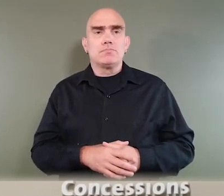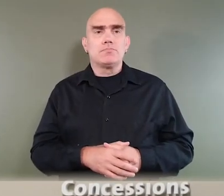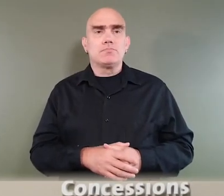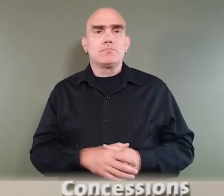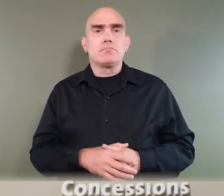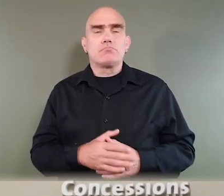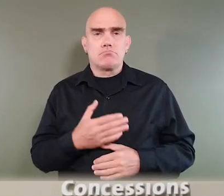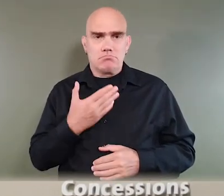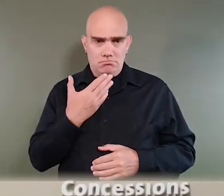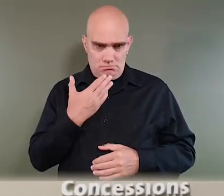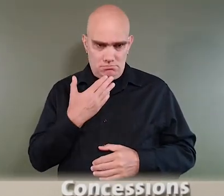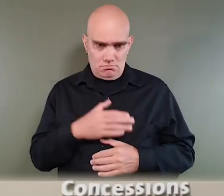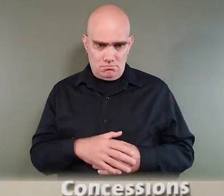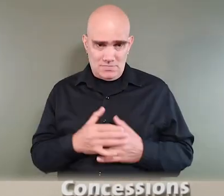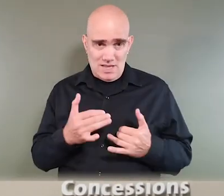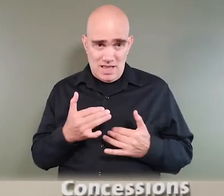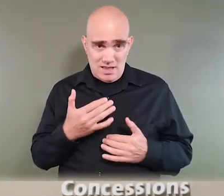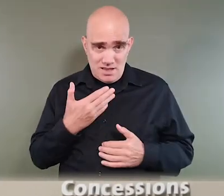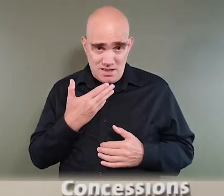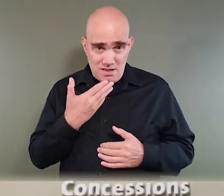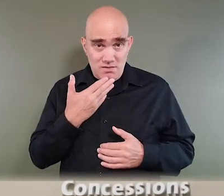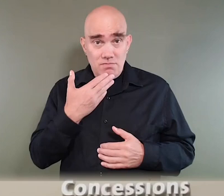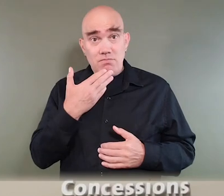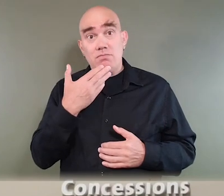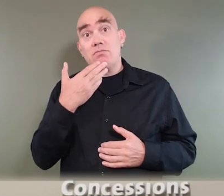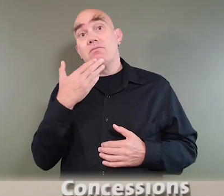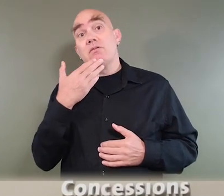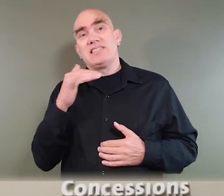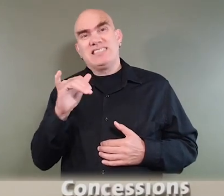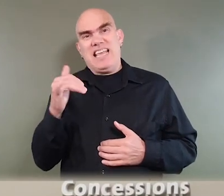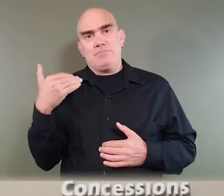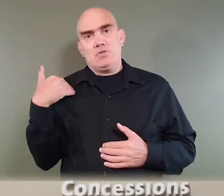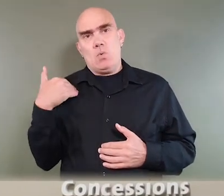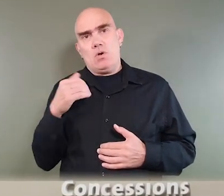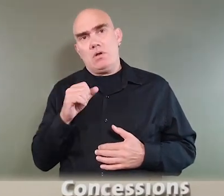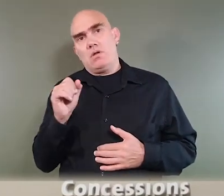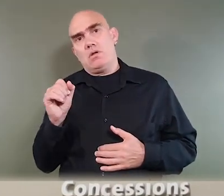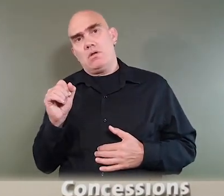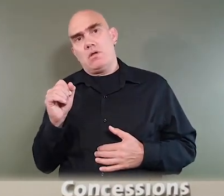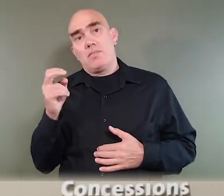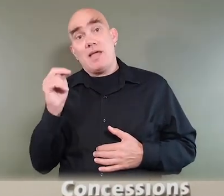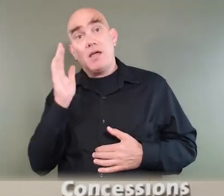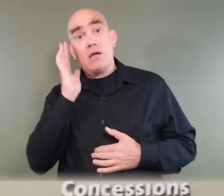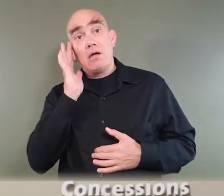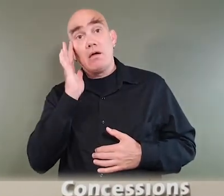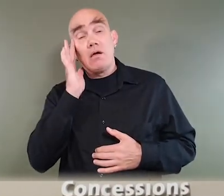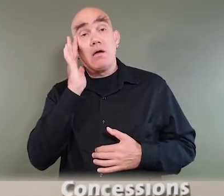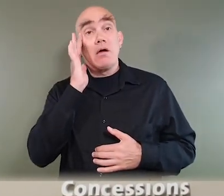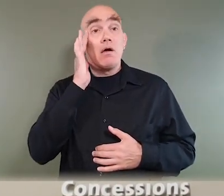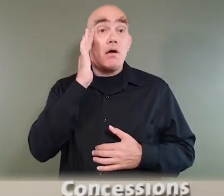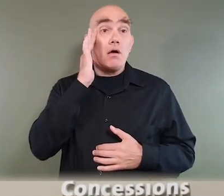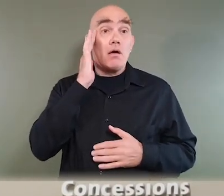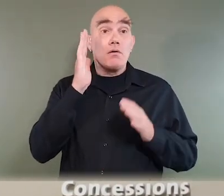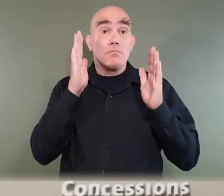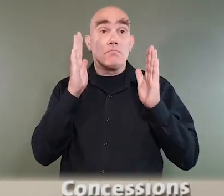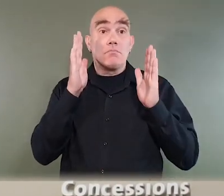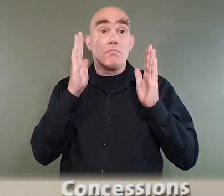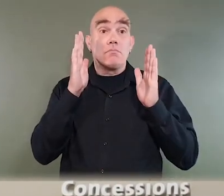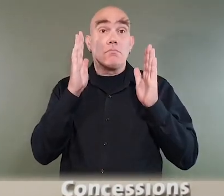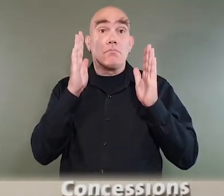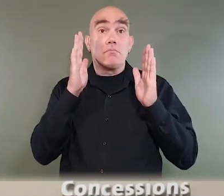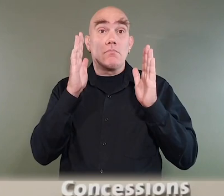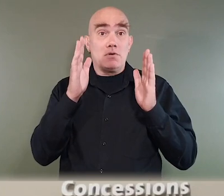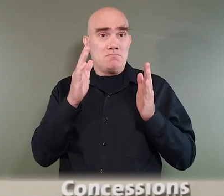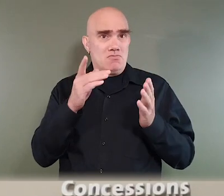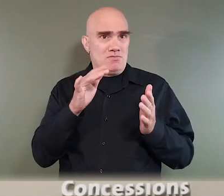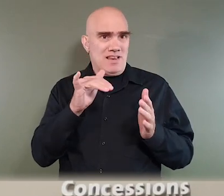Roll your head back over to the same shoulder and then help it up. Help it up. You'd help a friend, help